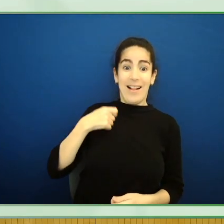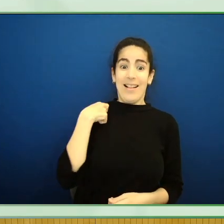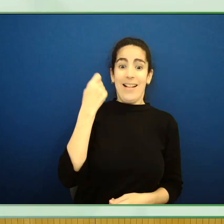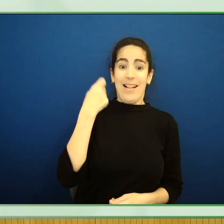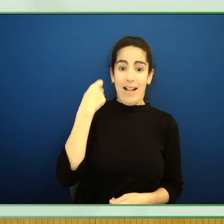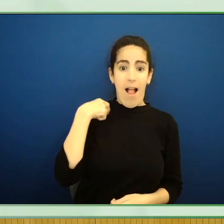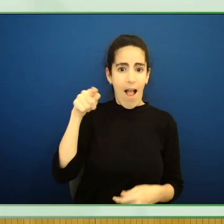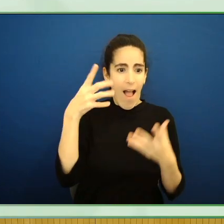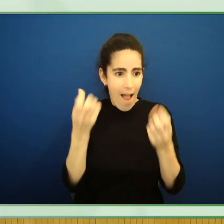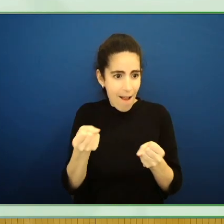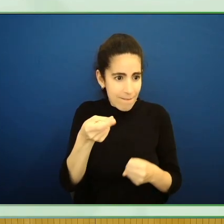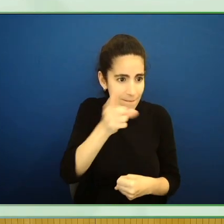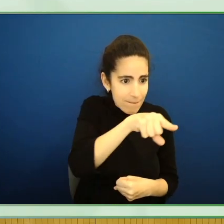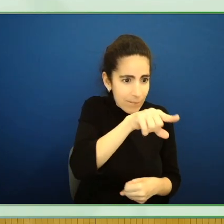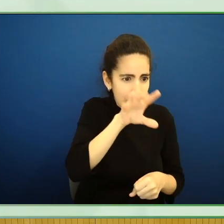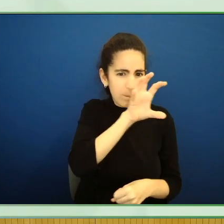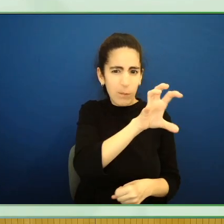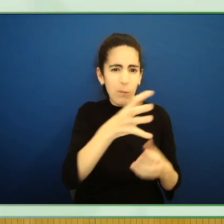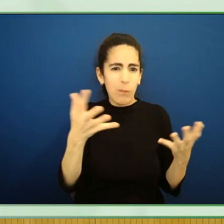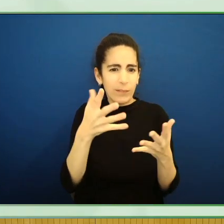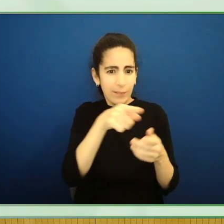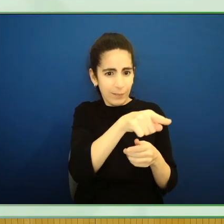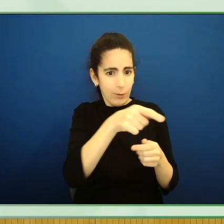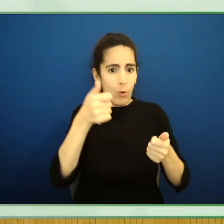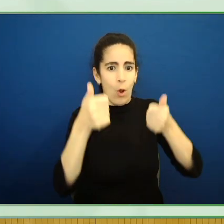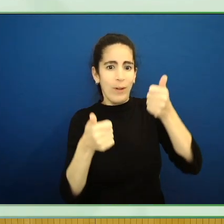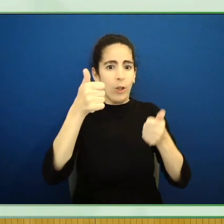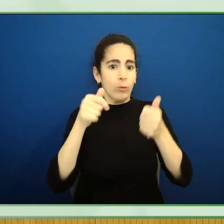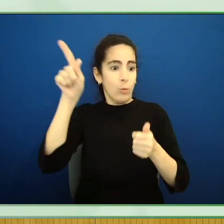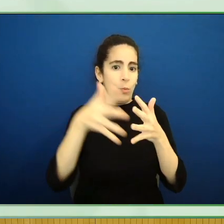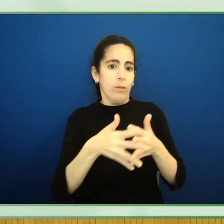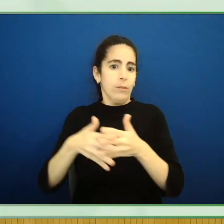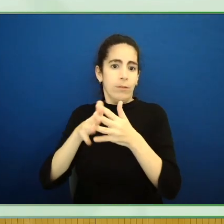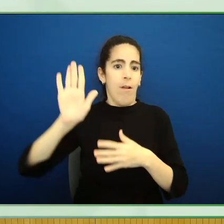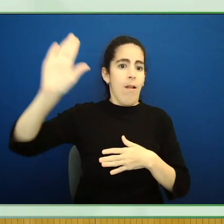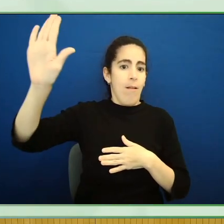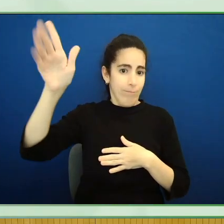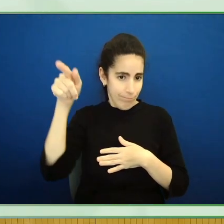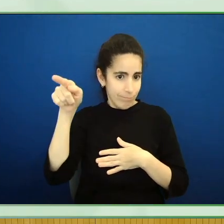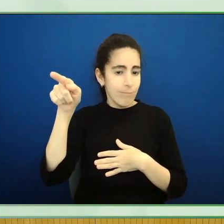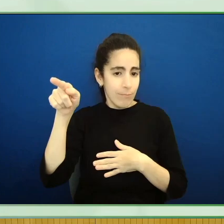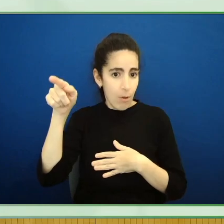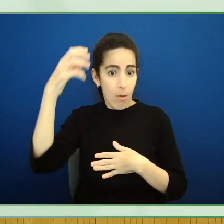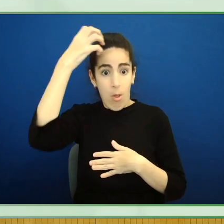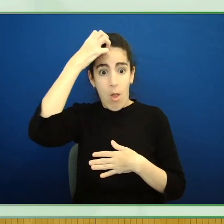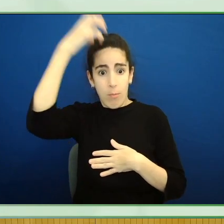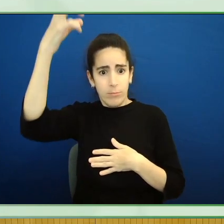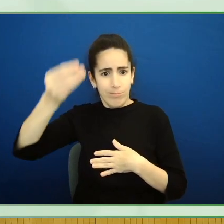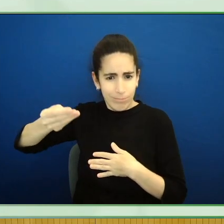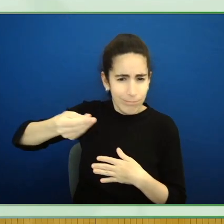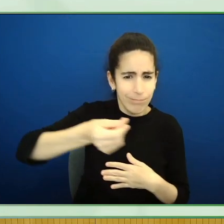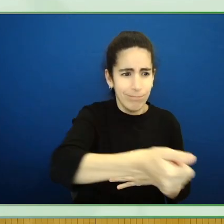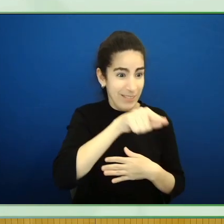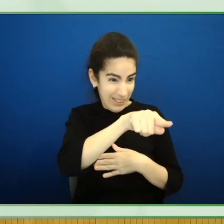the competitor in the USA. So the government pays around $6,000 for this chair, but through co-design